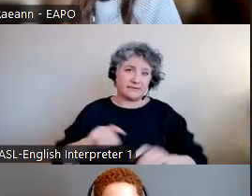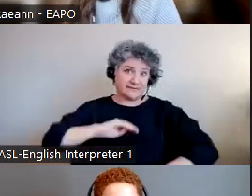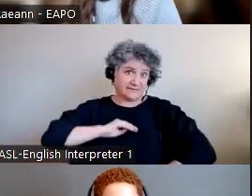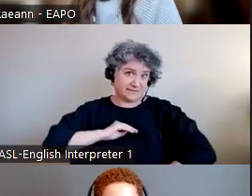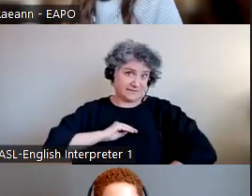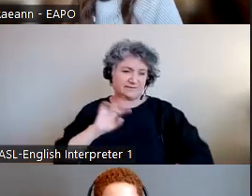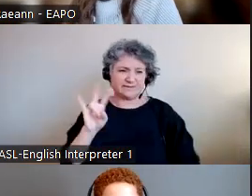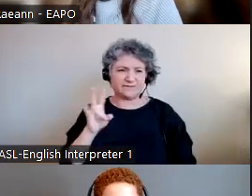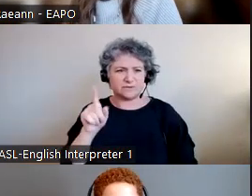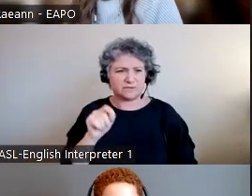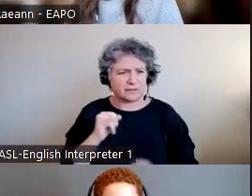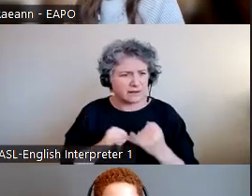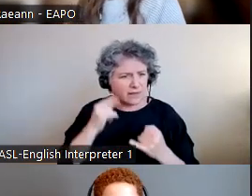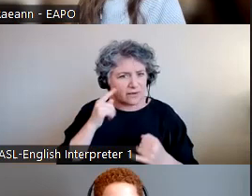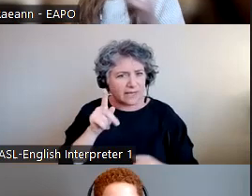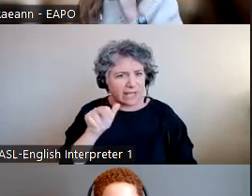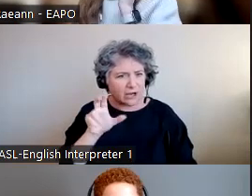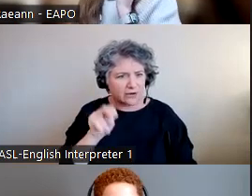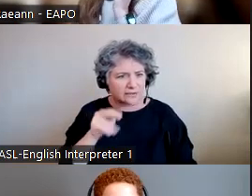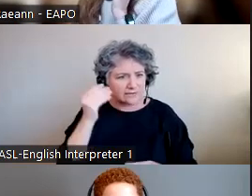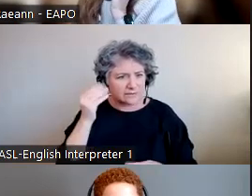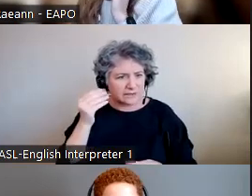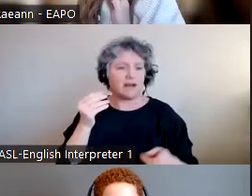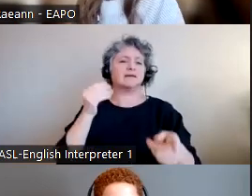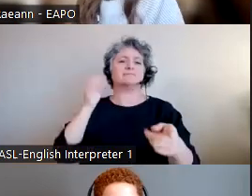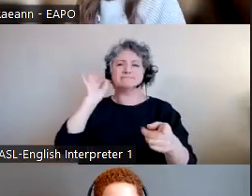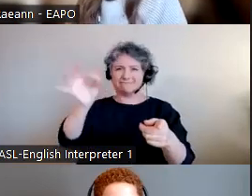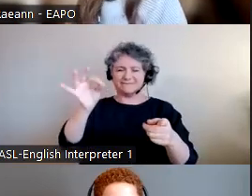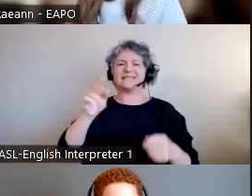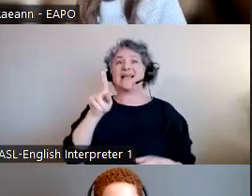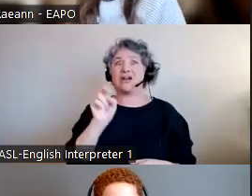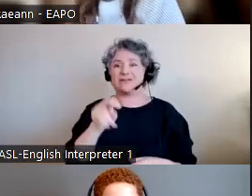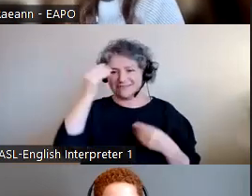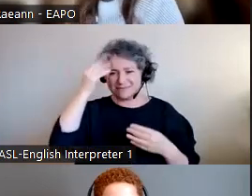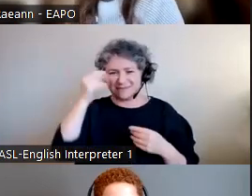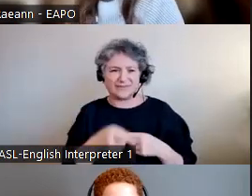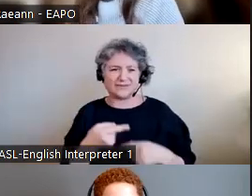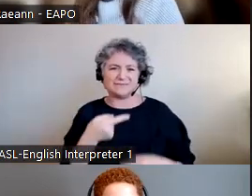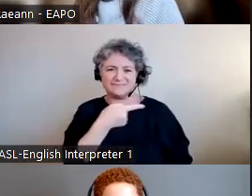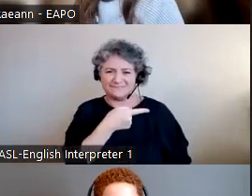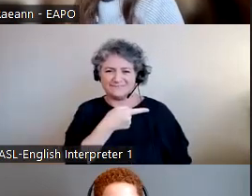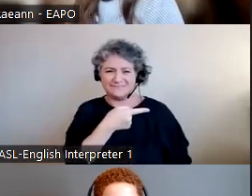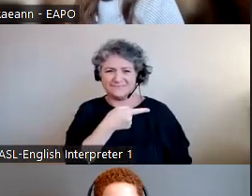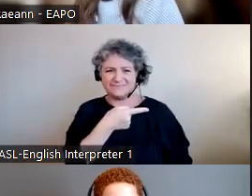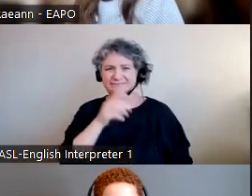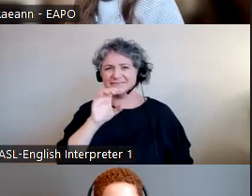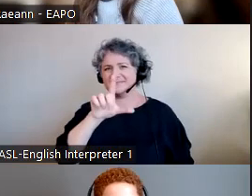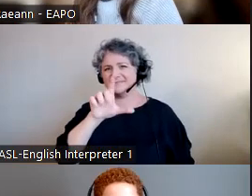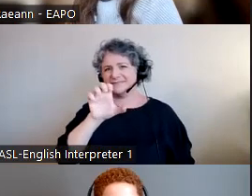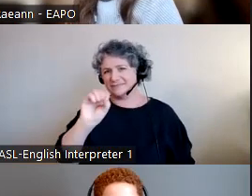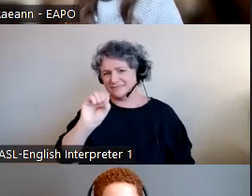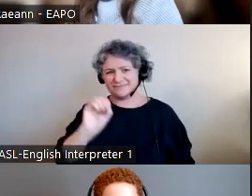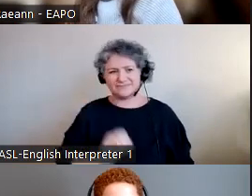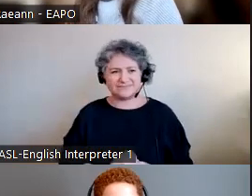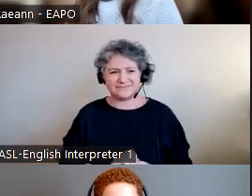had Karen's, I thought I had Karen's information. There's Karen's information there as well at CLEO if you want to contact Karen